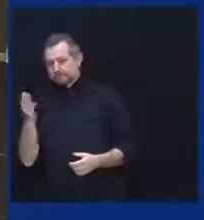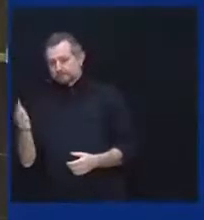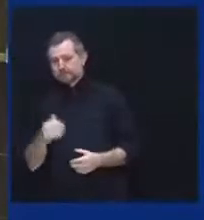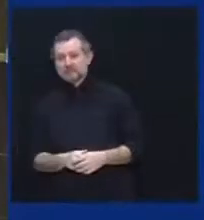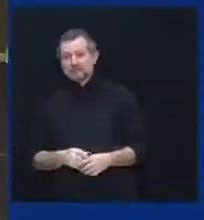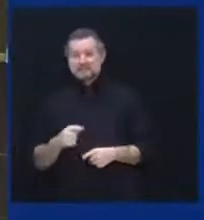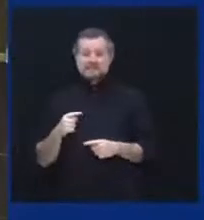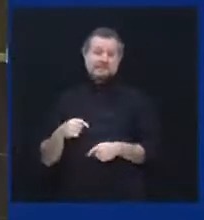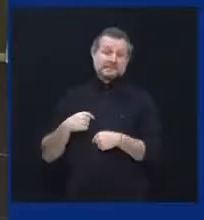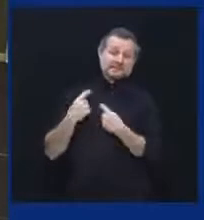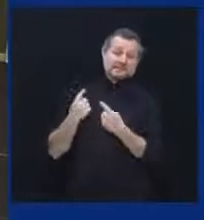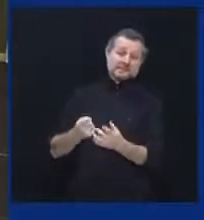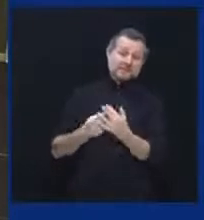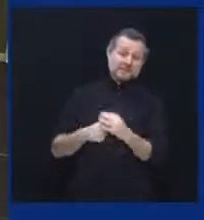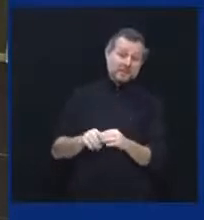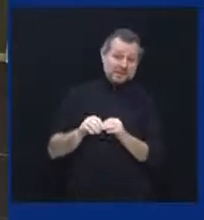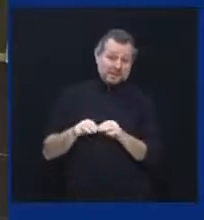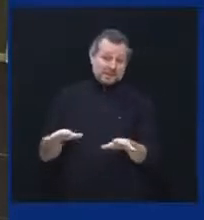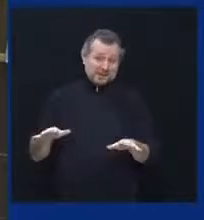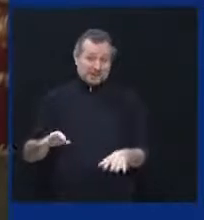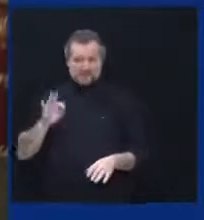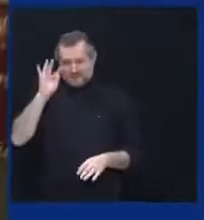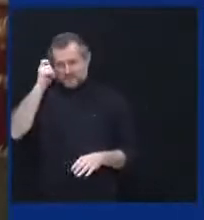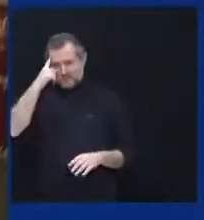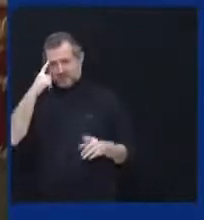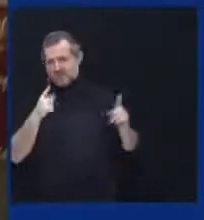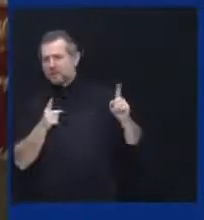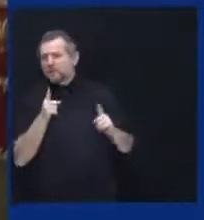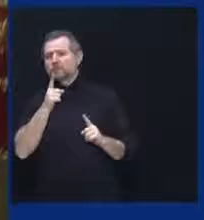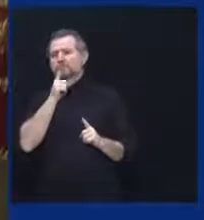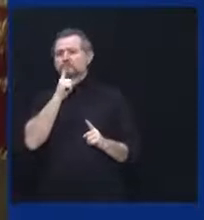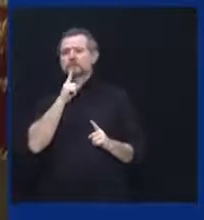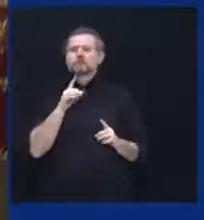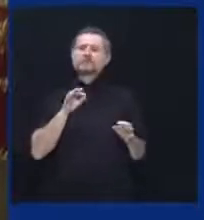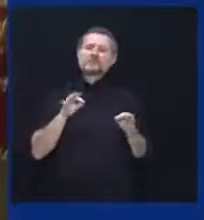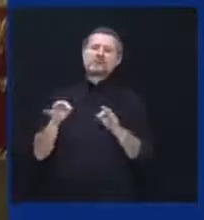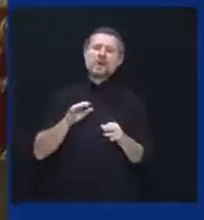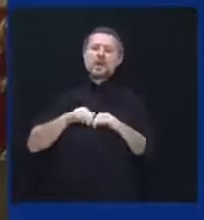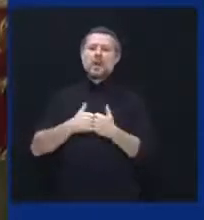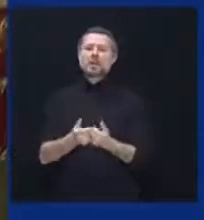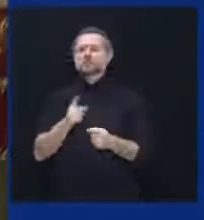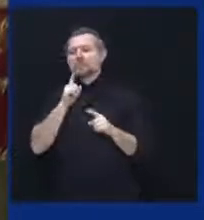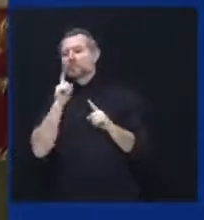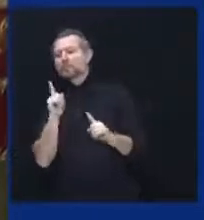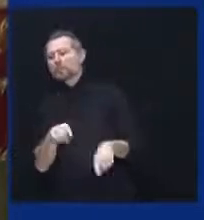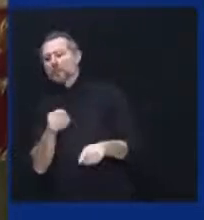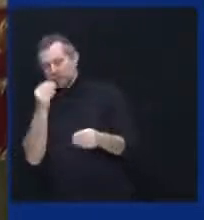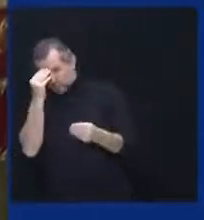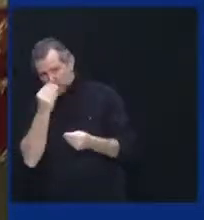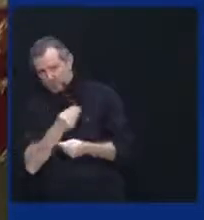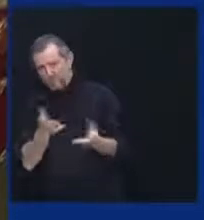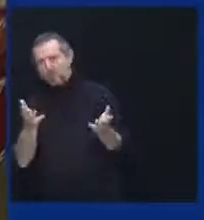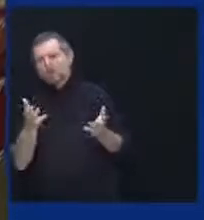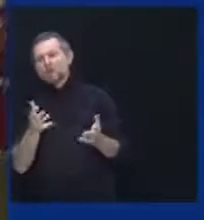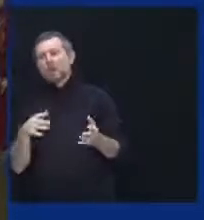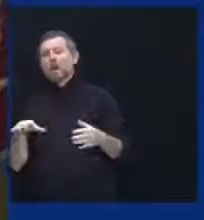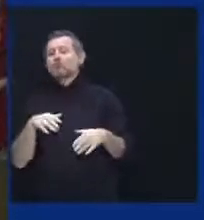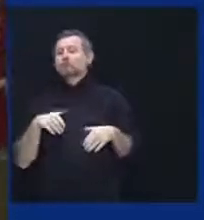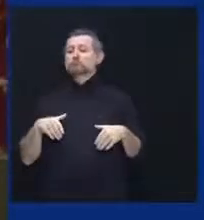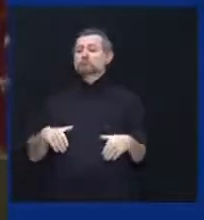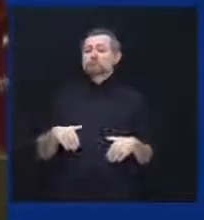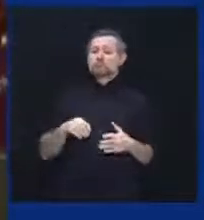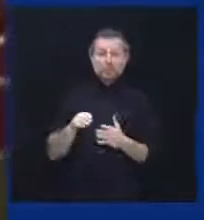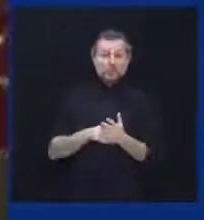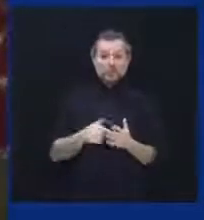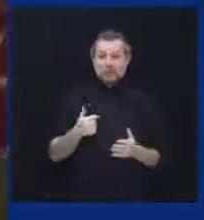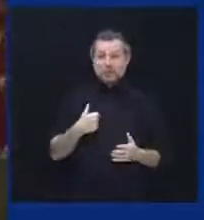pandemic, the federal government never gave any state clear guidelines on how they should be reporting anything, frankly. To date, 13 states